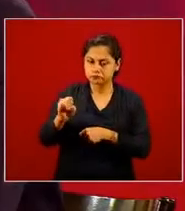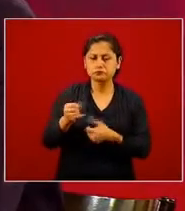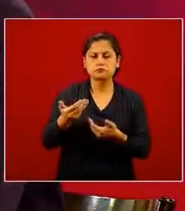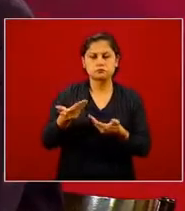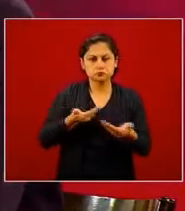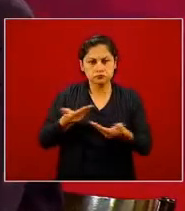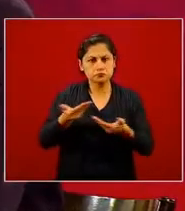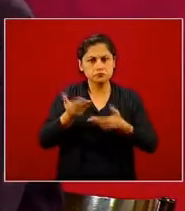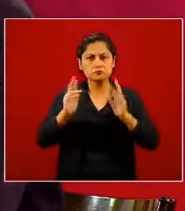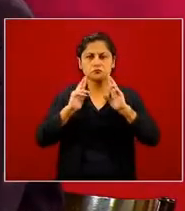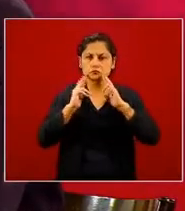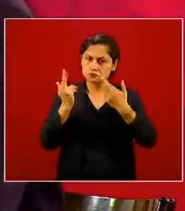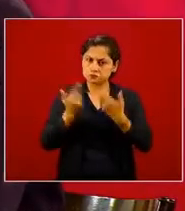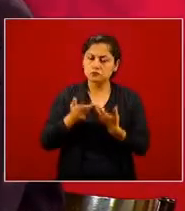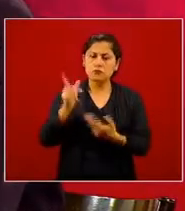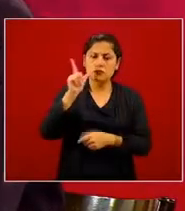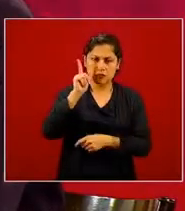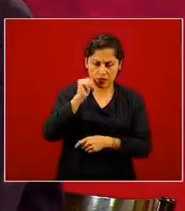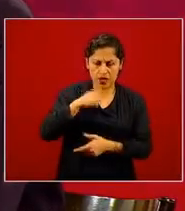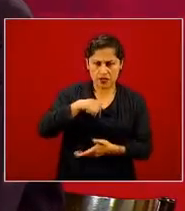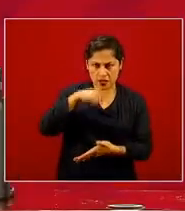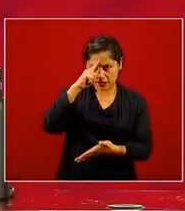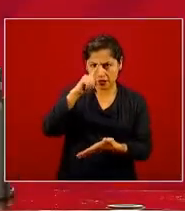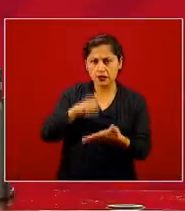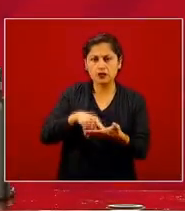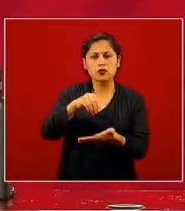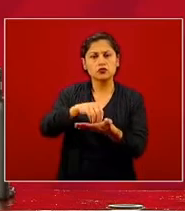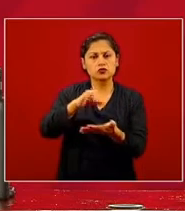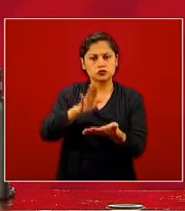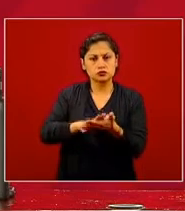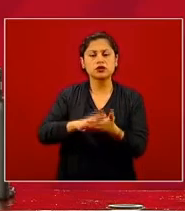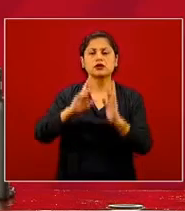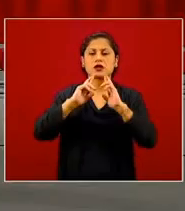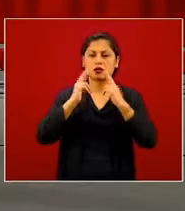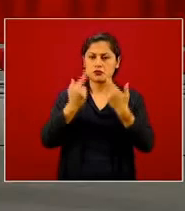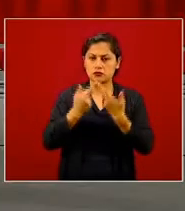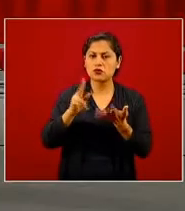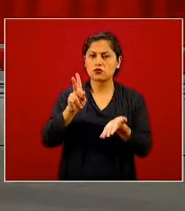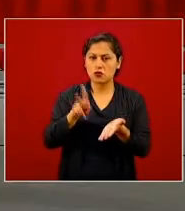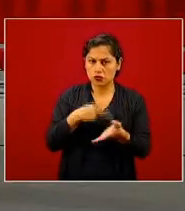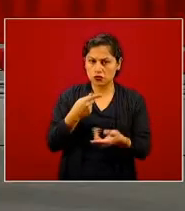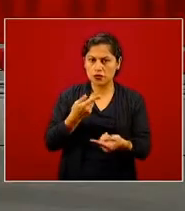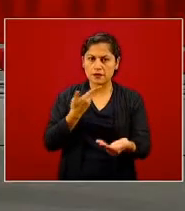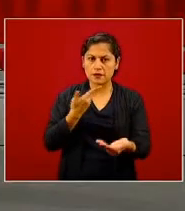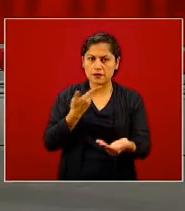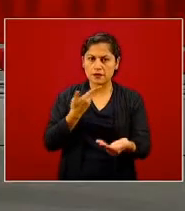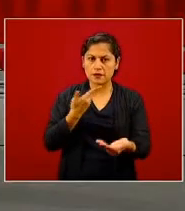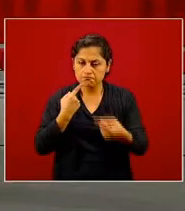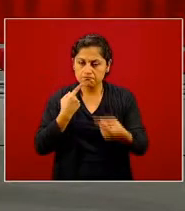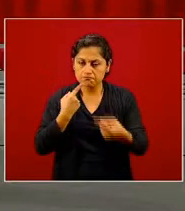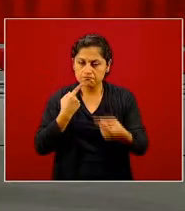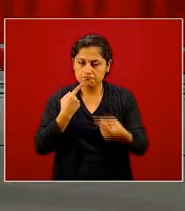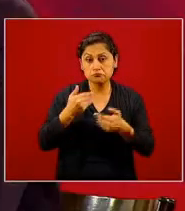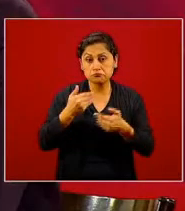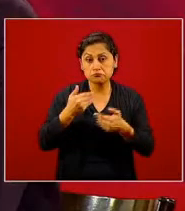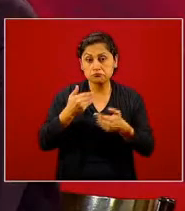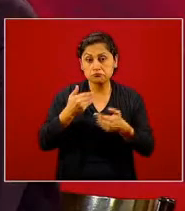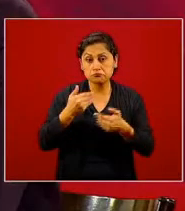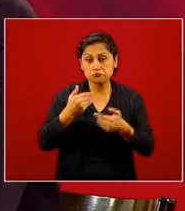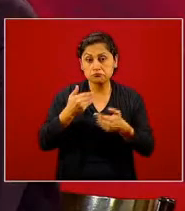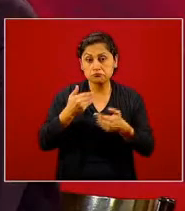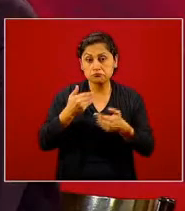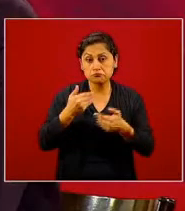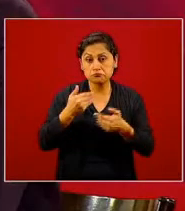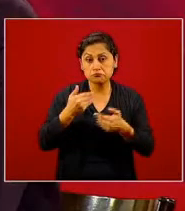made note of this. They are addressing these concerns, and they will continue to work on this. I understand that tomorrow they have